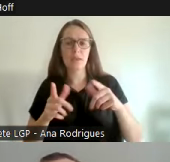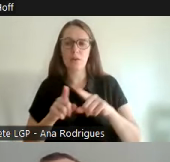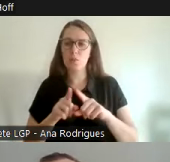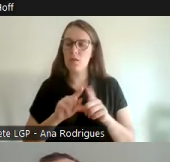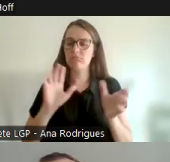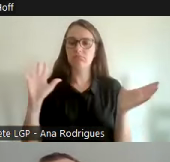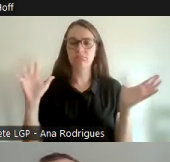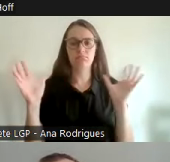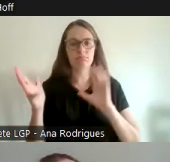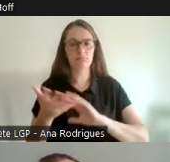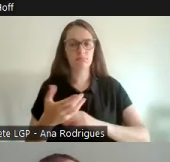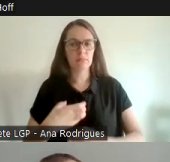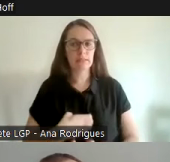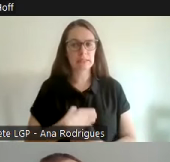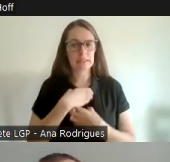There is a rule of